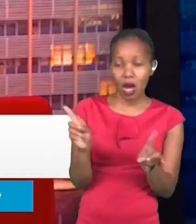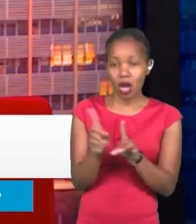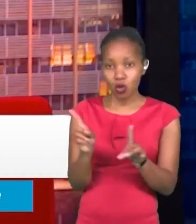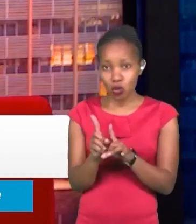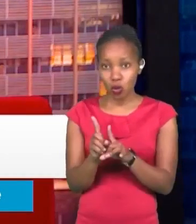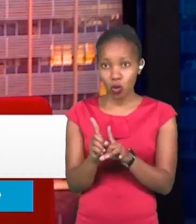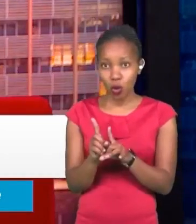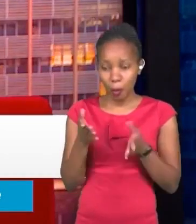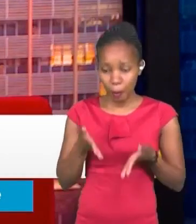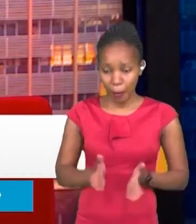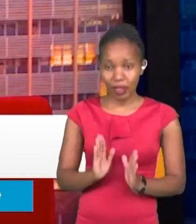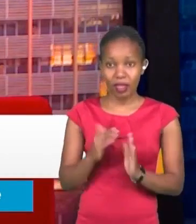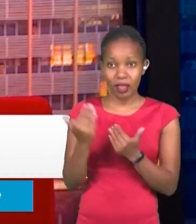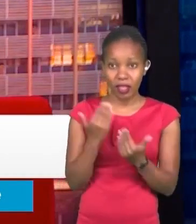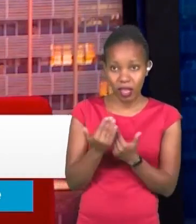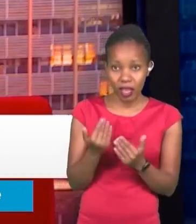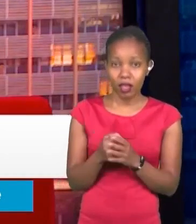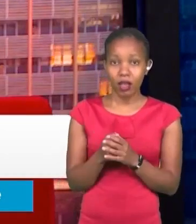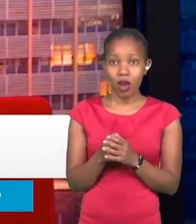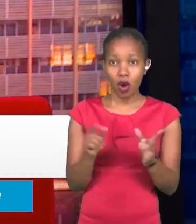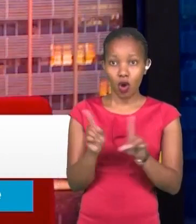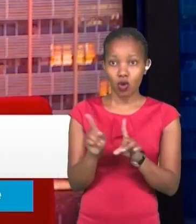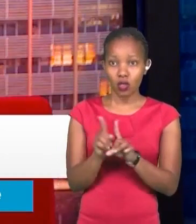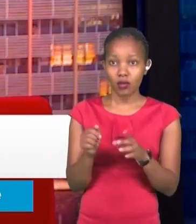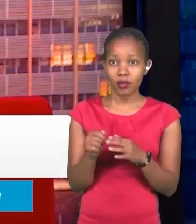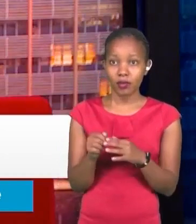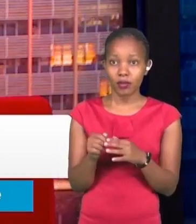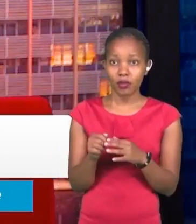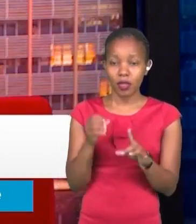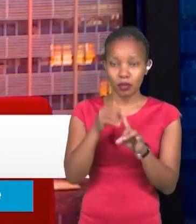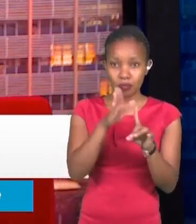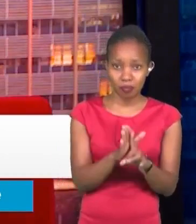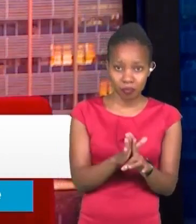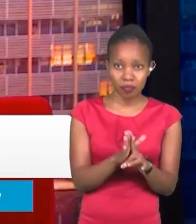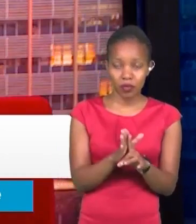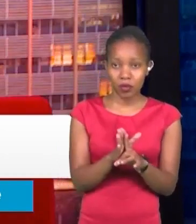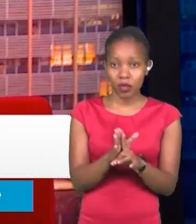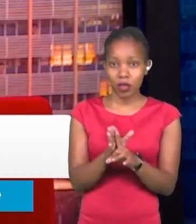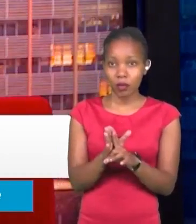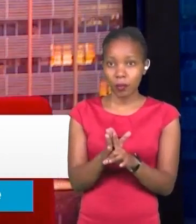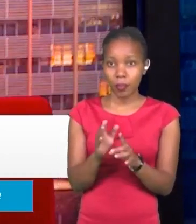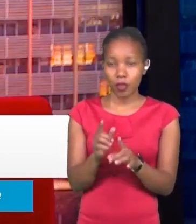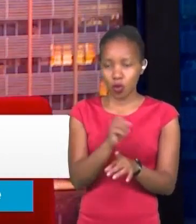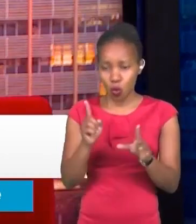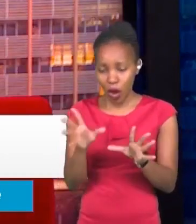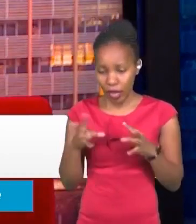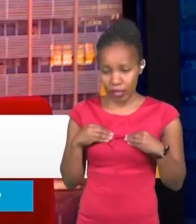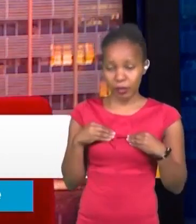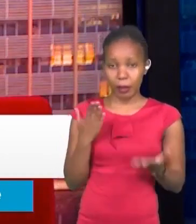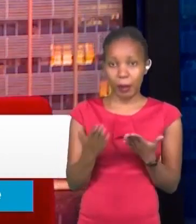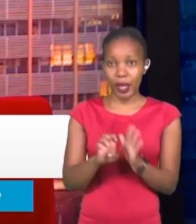to pre and post exposure prophylaxis. Yeah, yeah. Are you going to allow, for example,